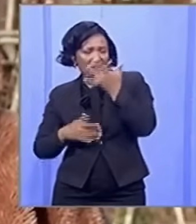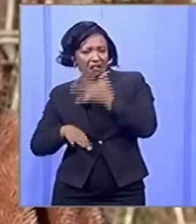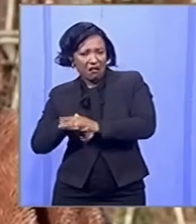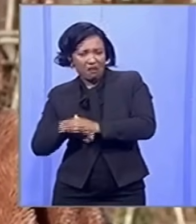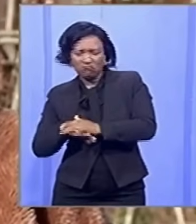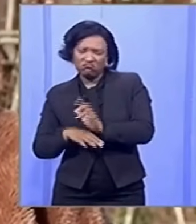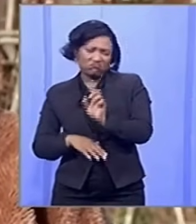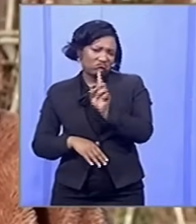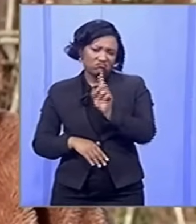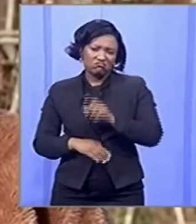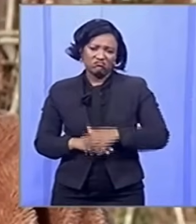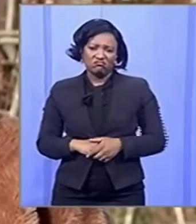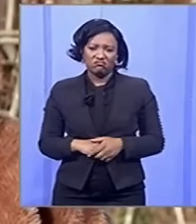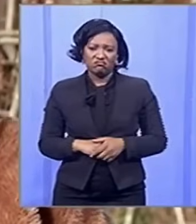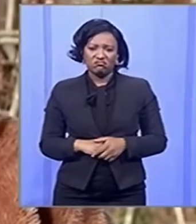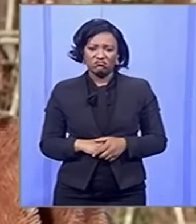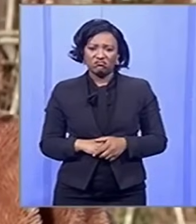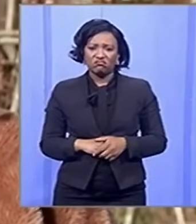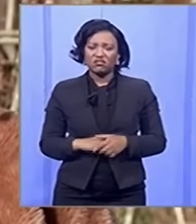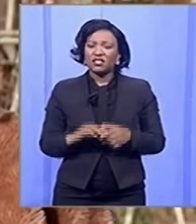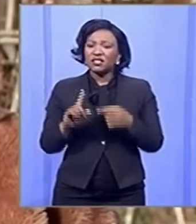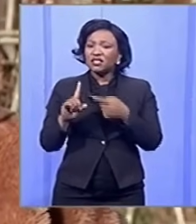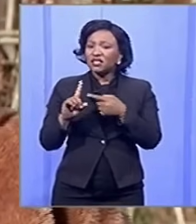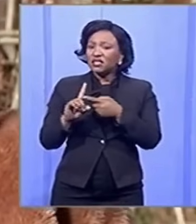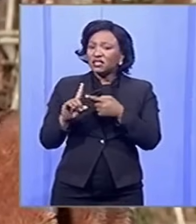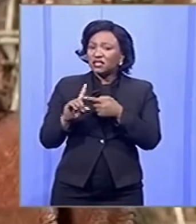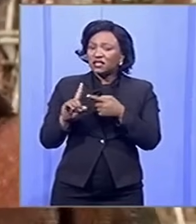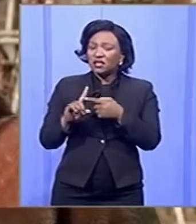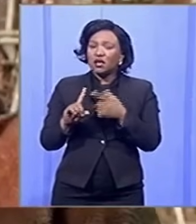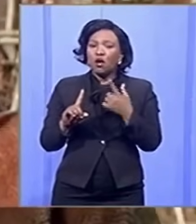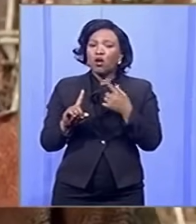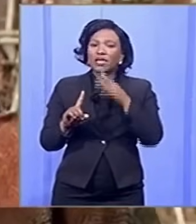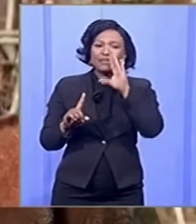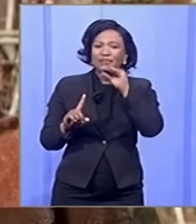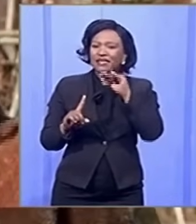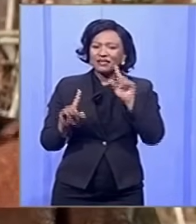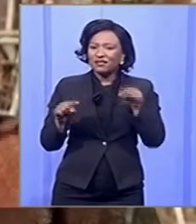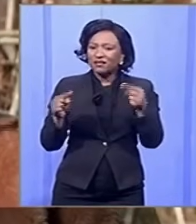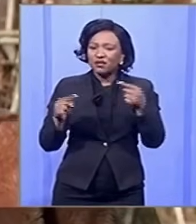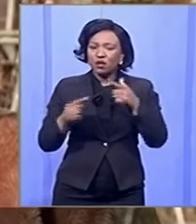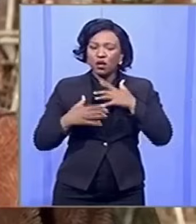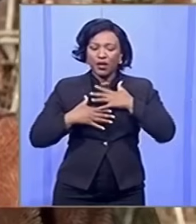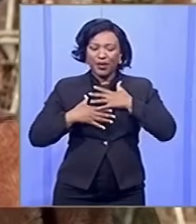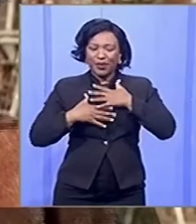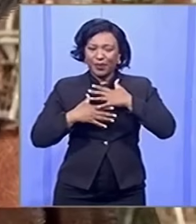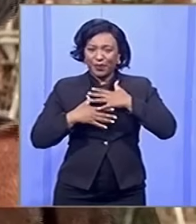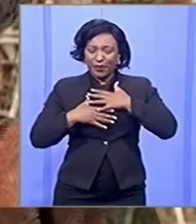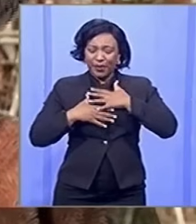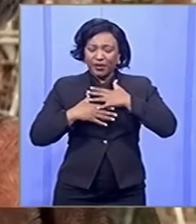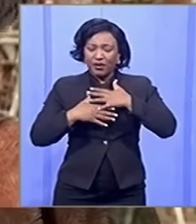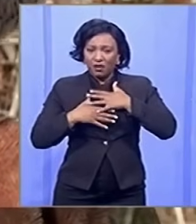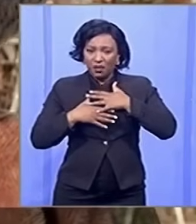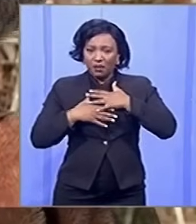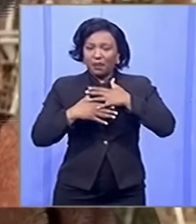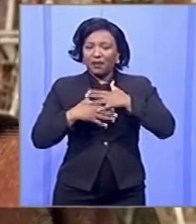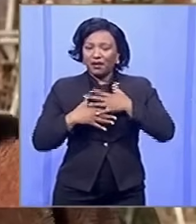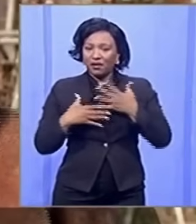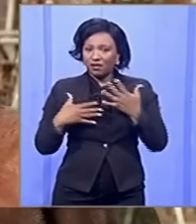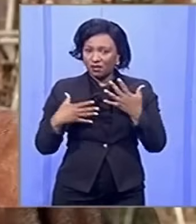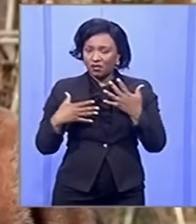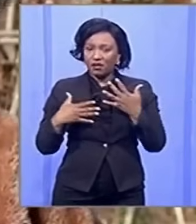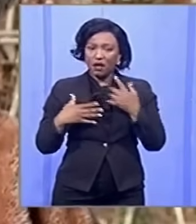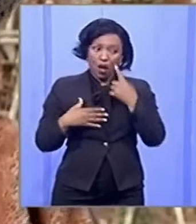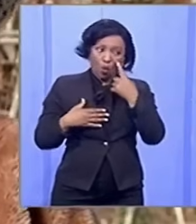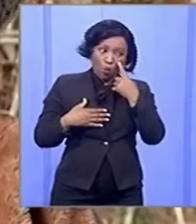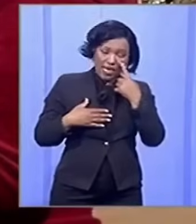speak, like she was short breath, and the parents and the witness that I interacted with, she